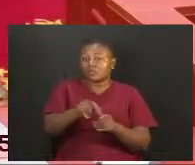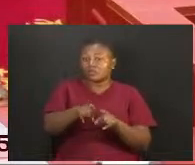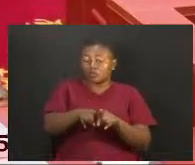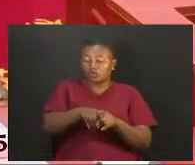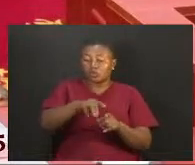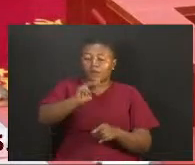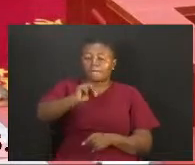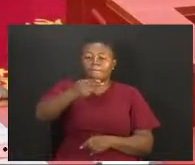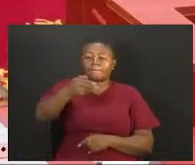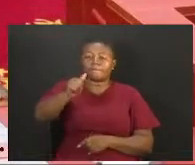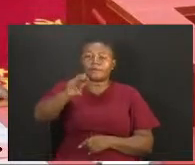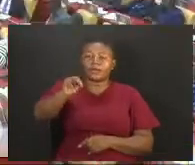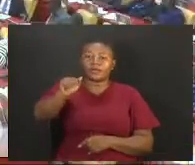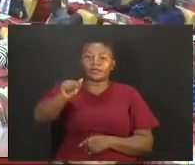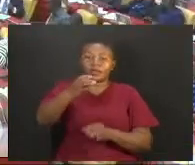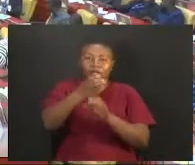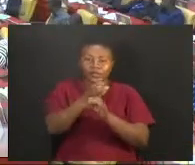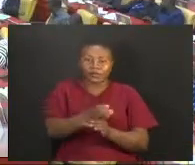free sanitary